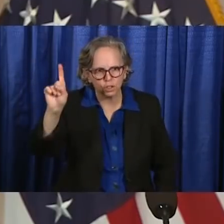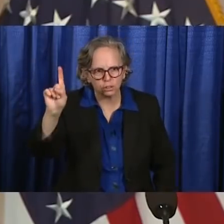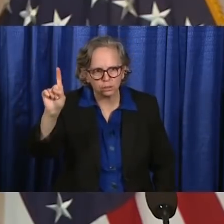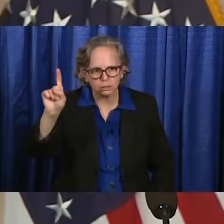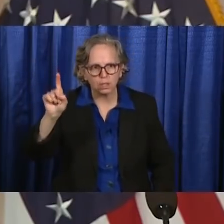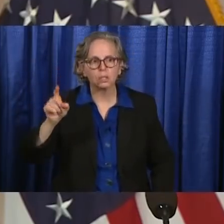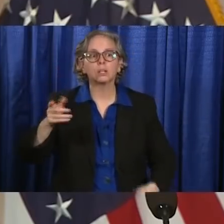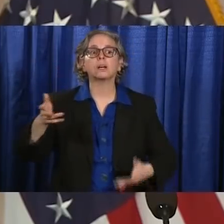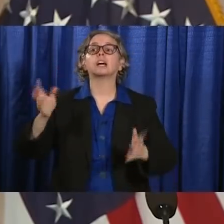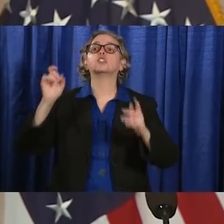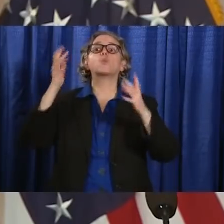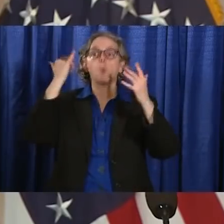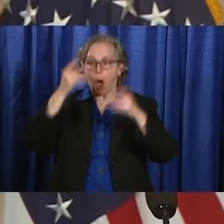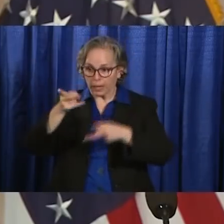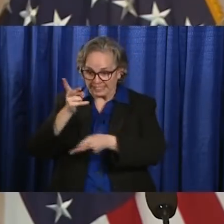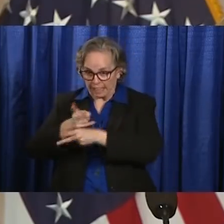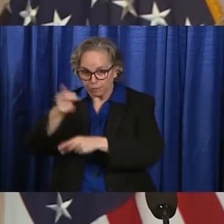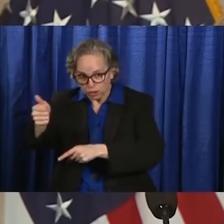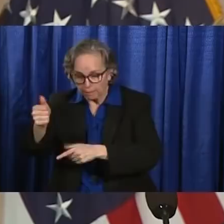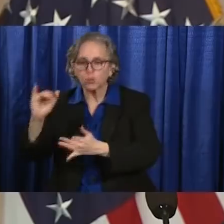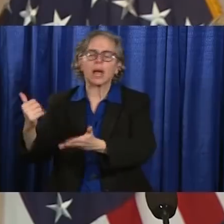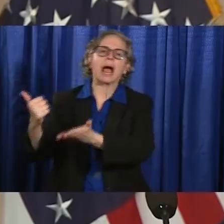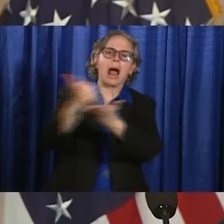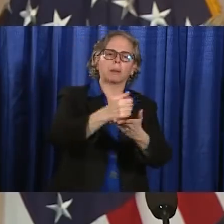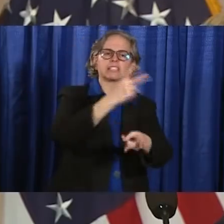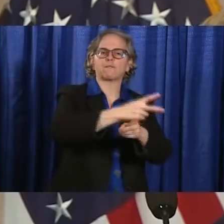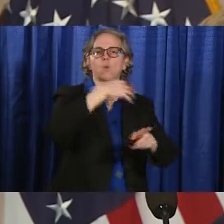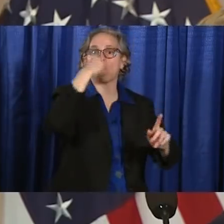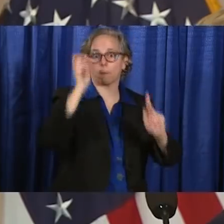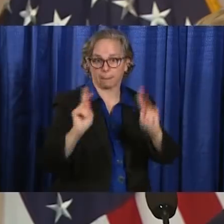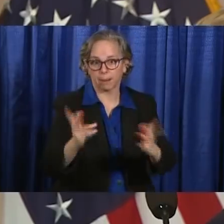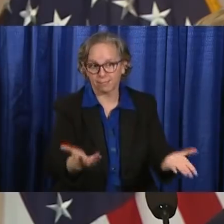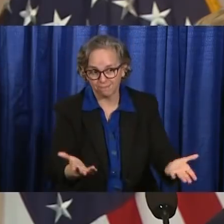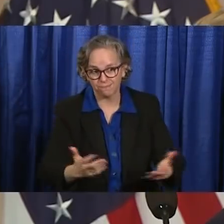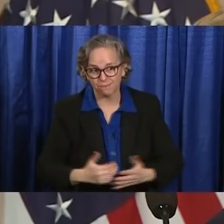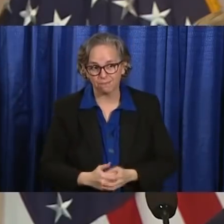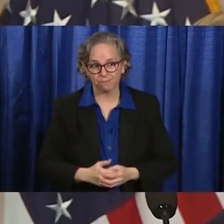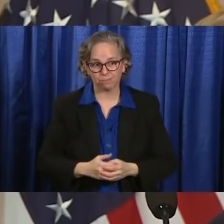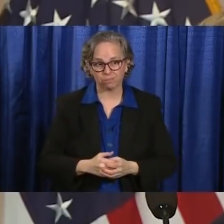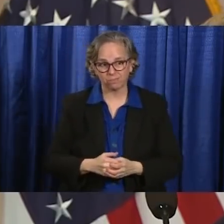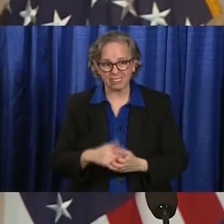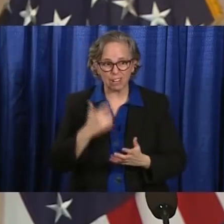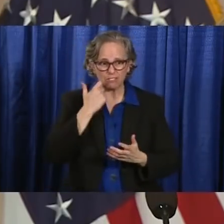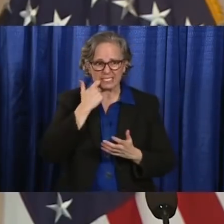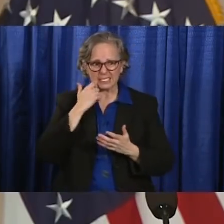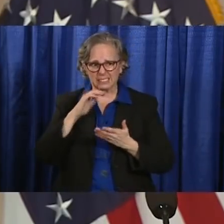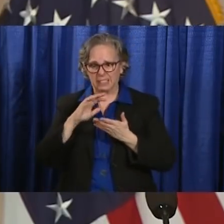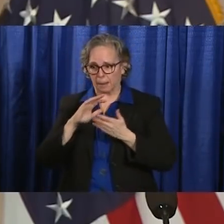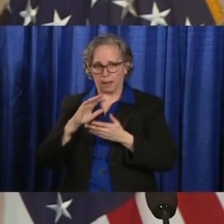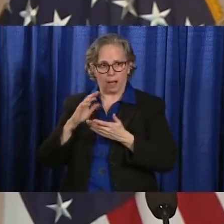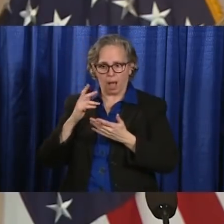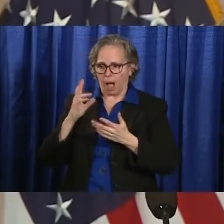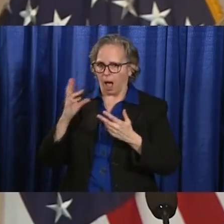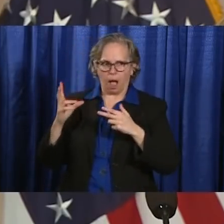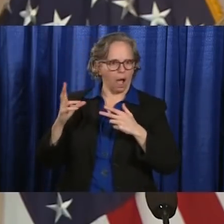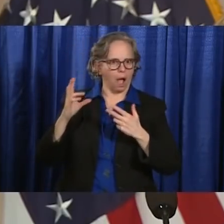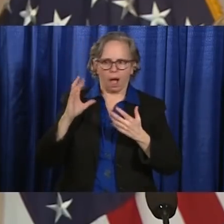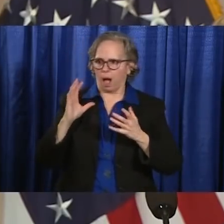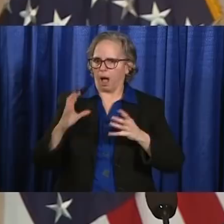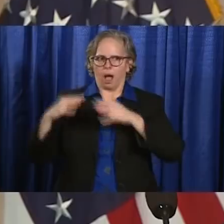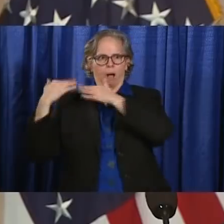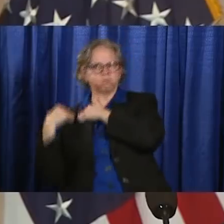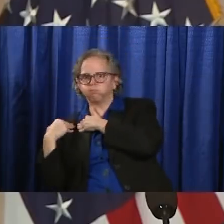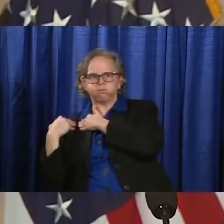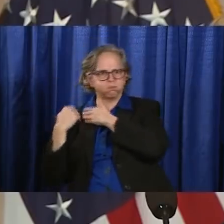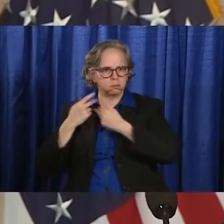to caregiving due to the crisis we're in now, or you've been a caregiver for years, you can always benefit from